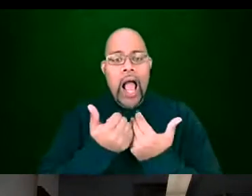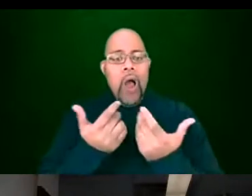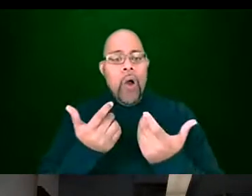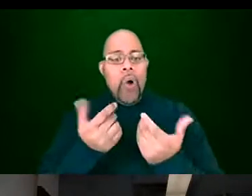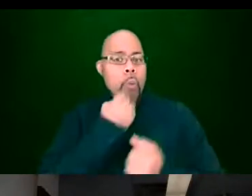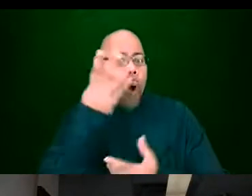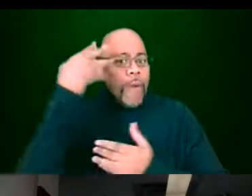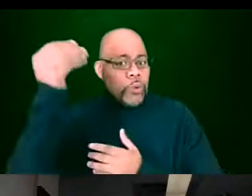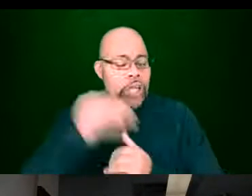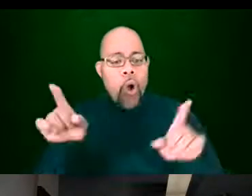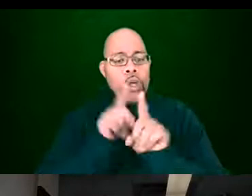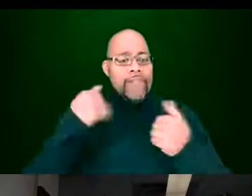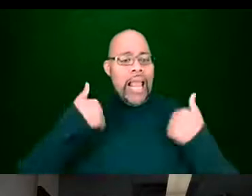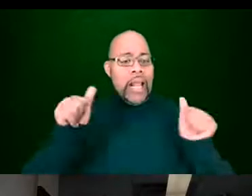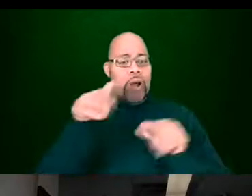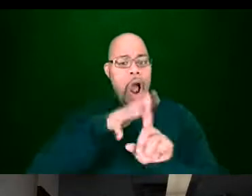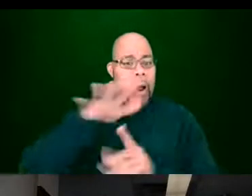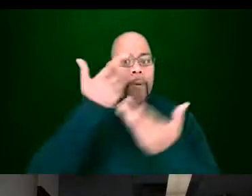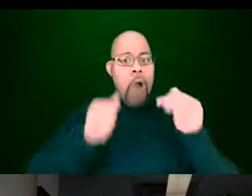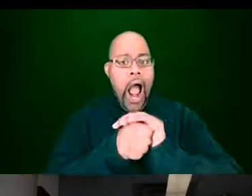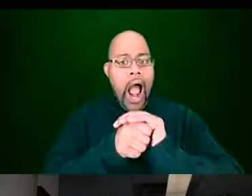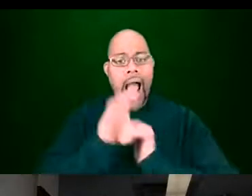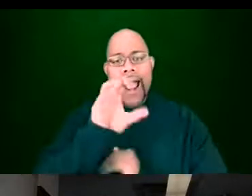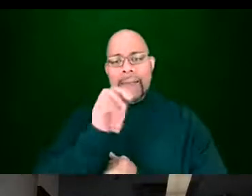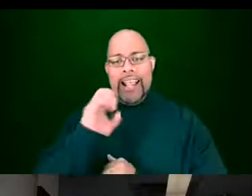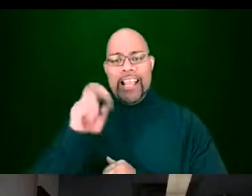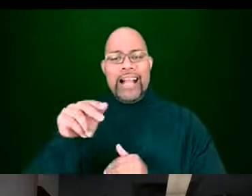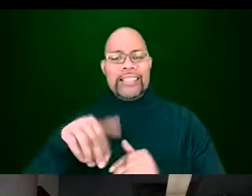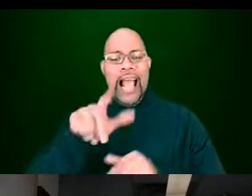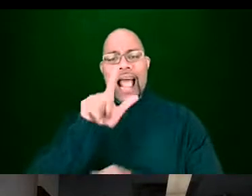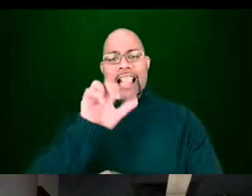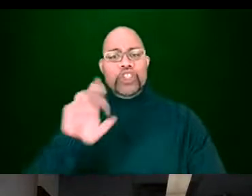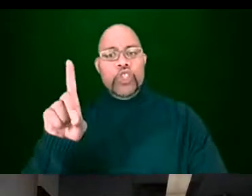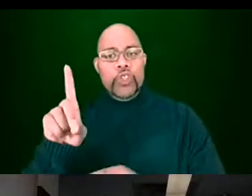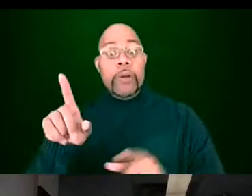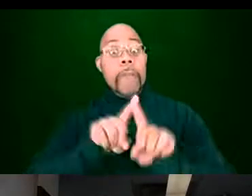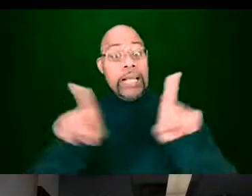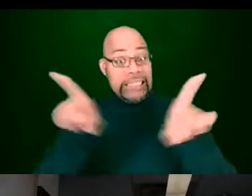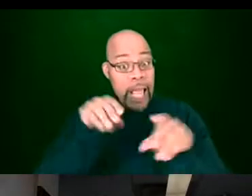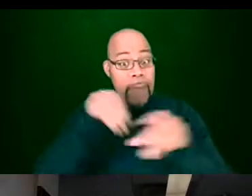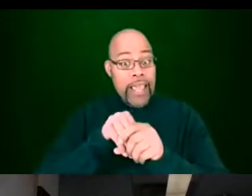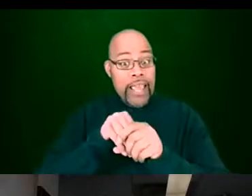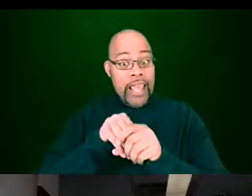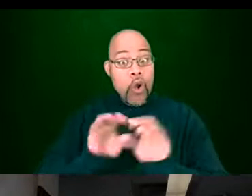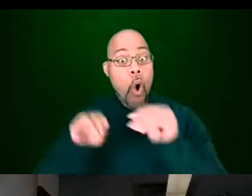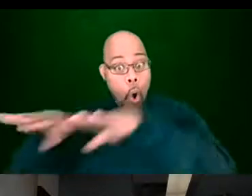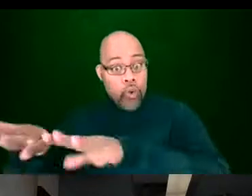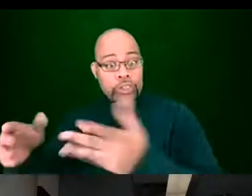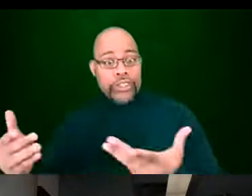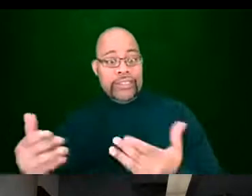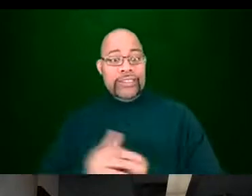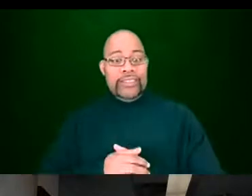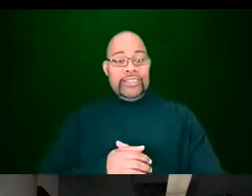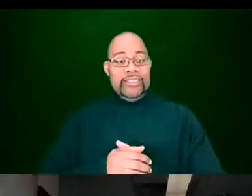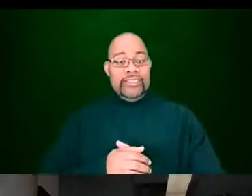it is outside, and also if there's anyone around they might want to hide from. And under the sea, we have some incredible camouflagers, masters of